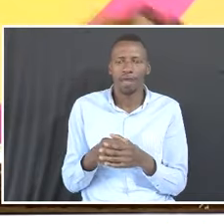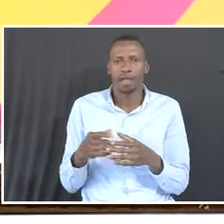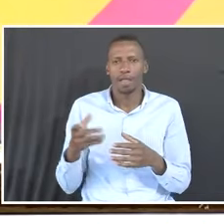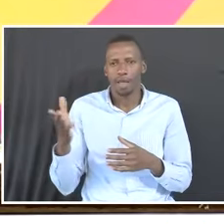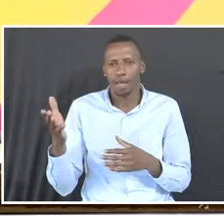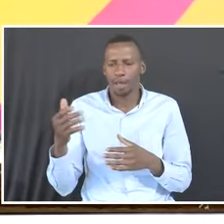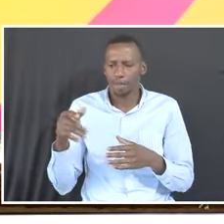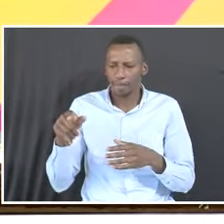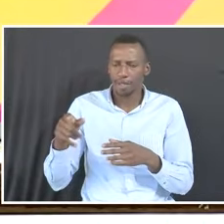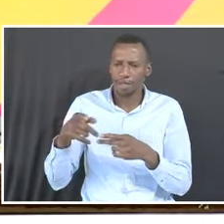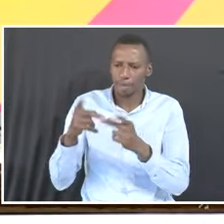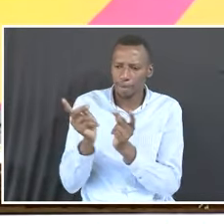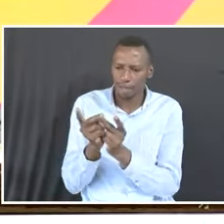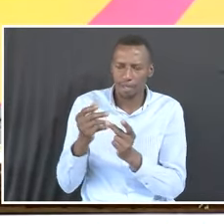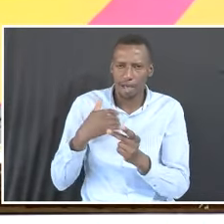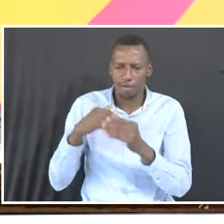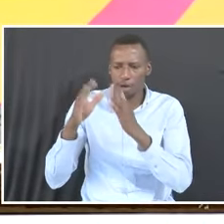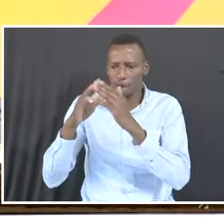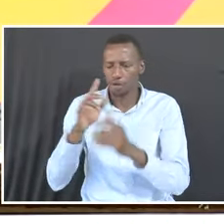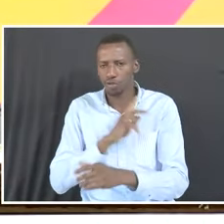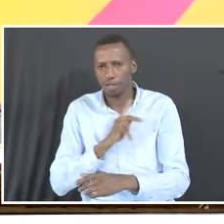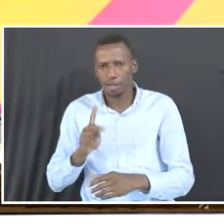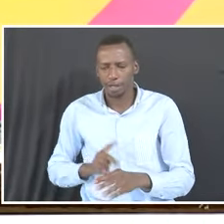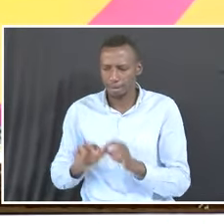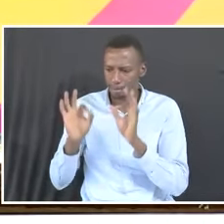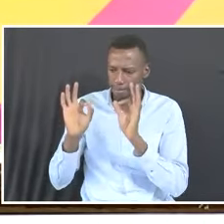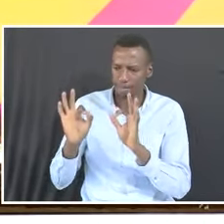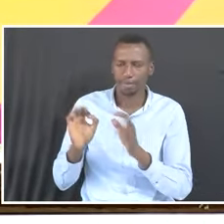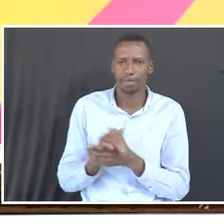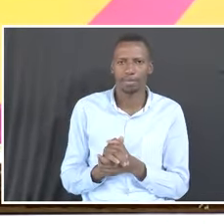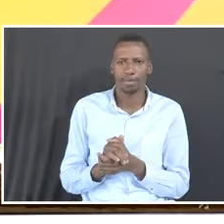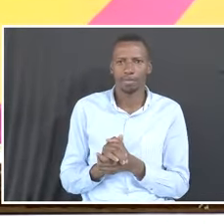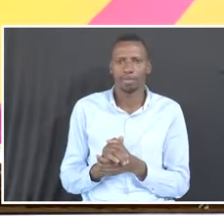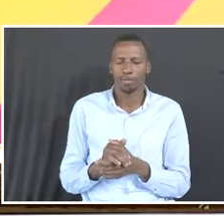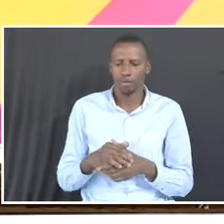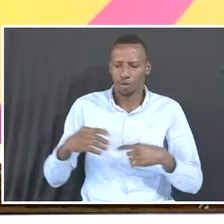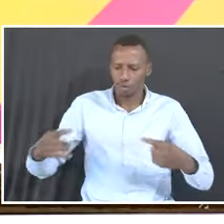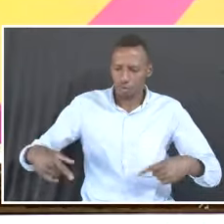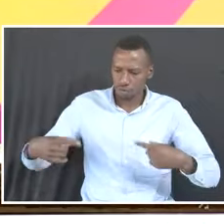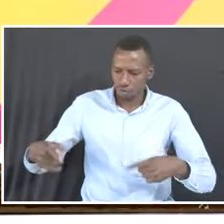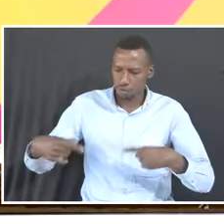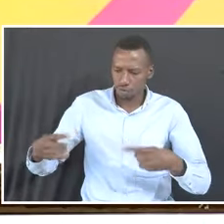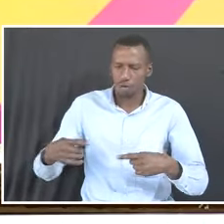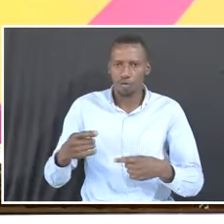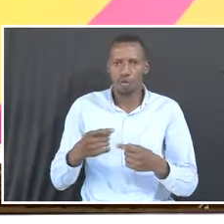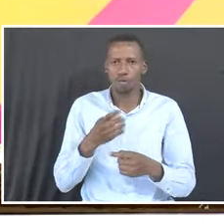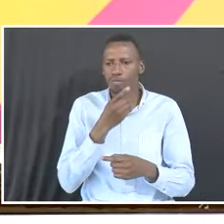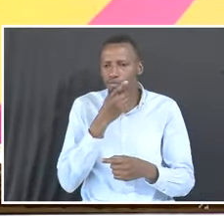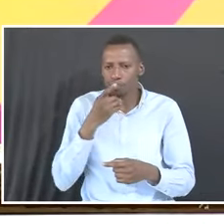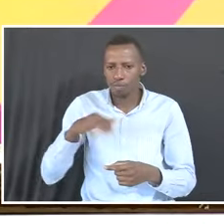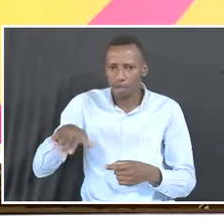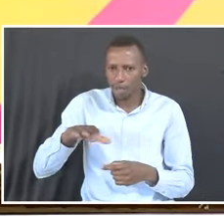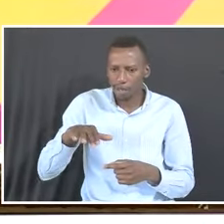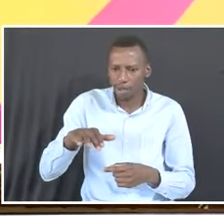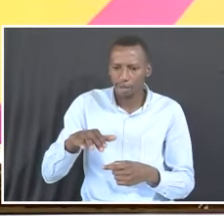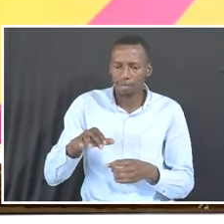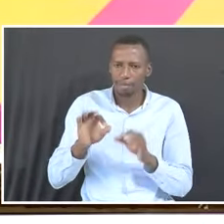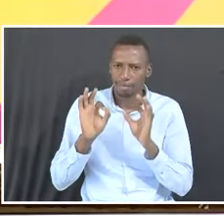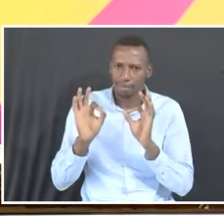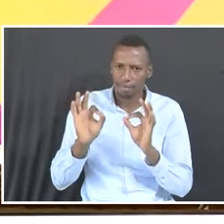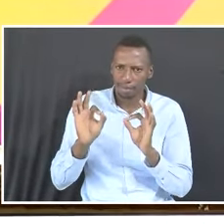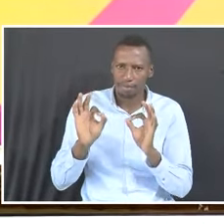adorned her palaces. The caravans of the desert brought their stores of precious things to supply her